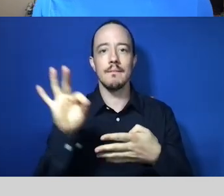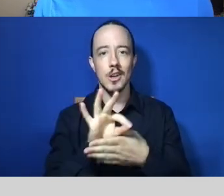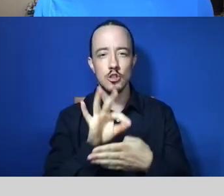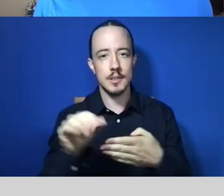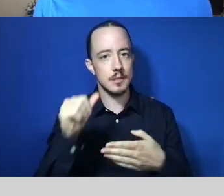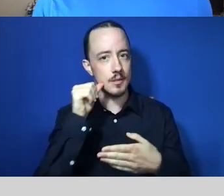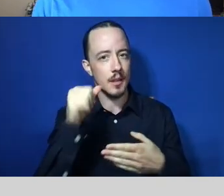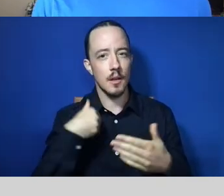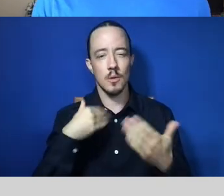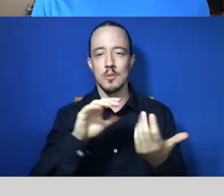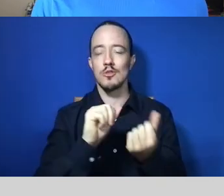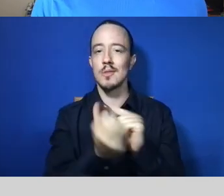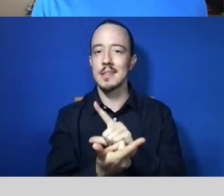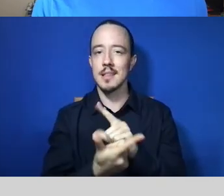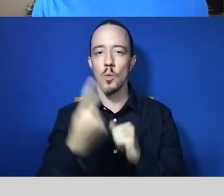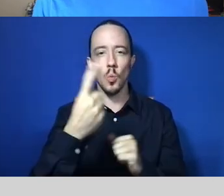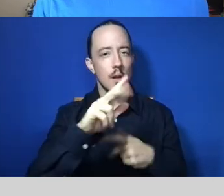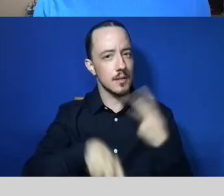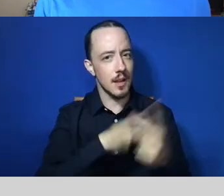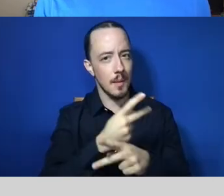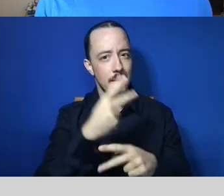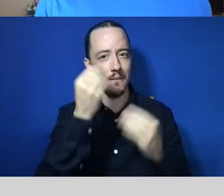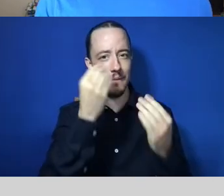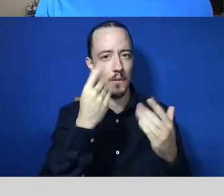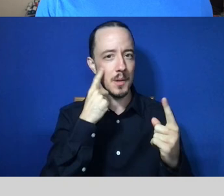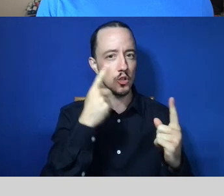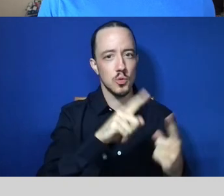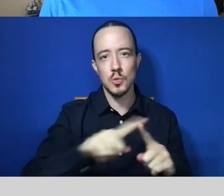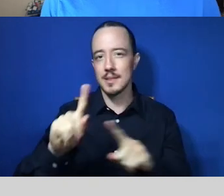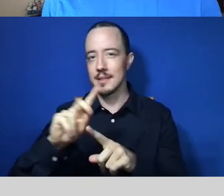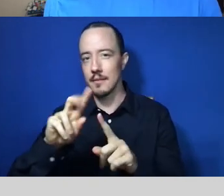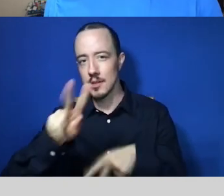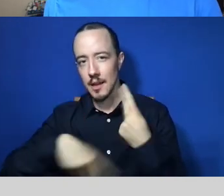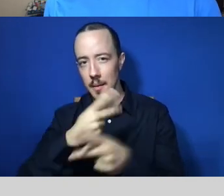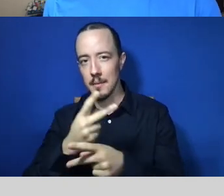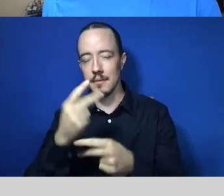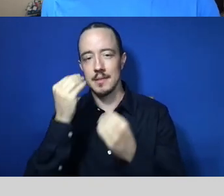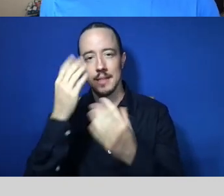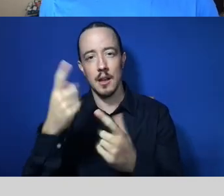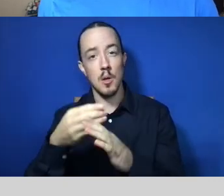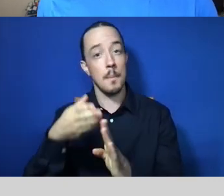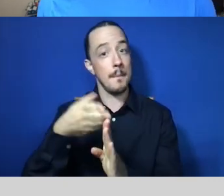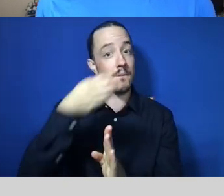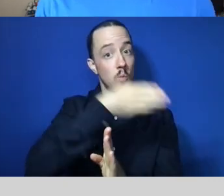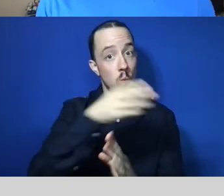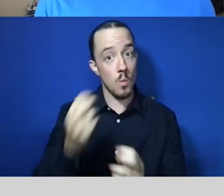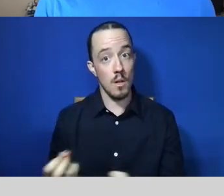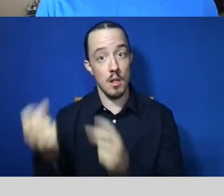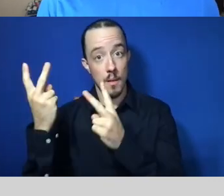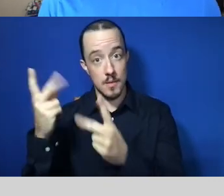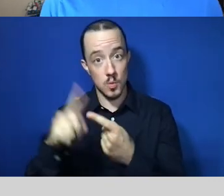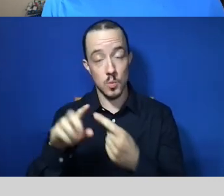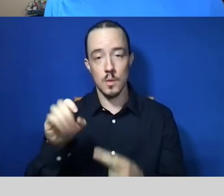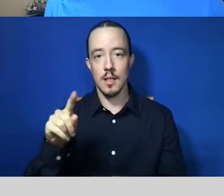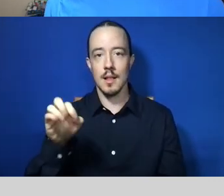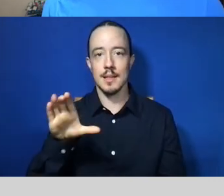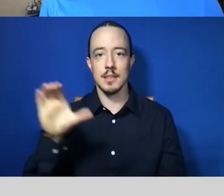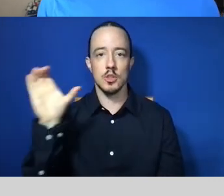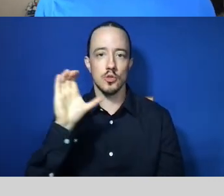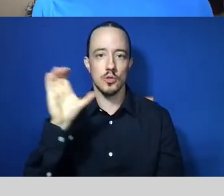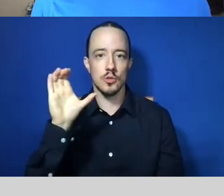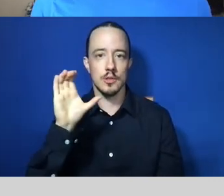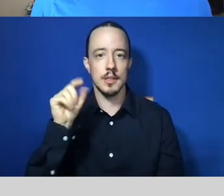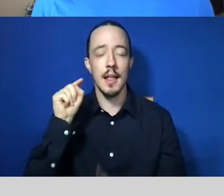functions that could translate one form of data into a different type of data prior to uploading